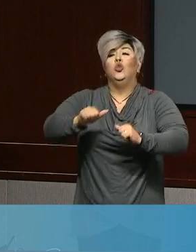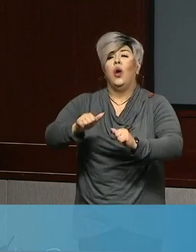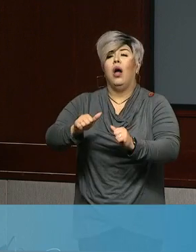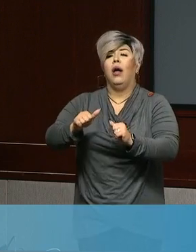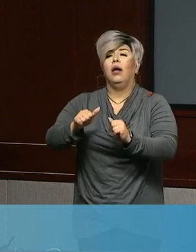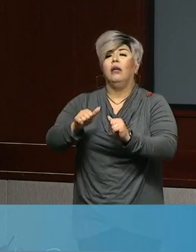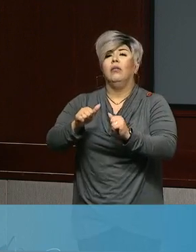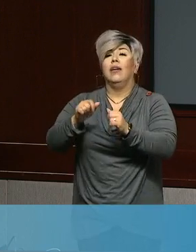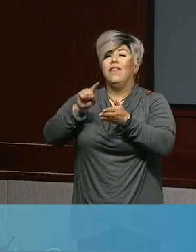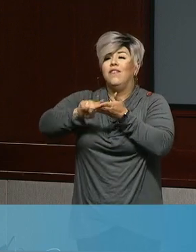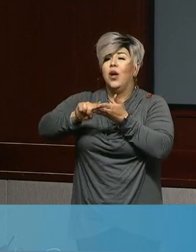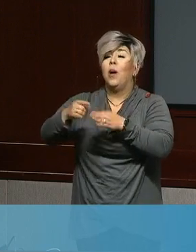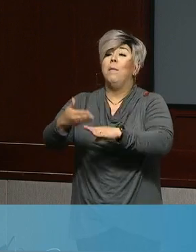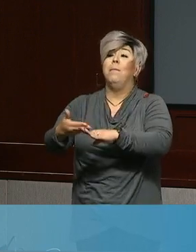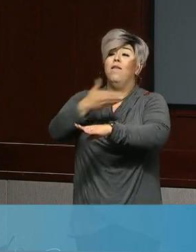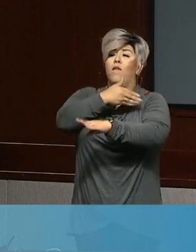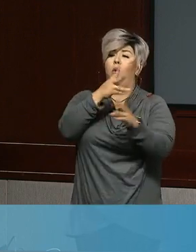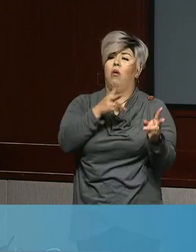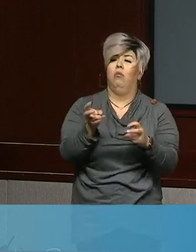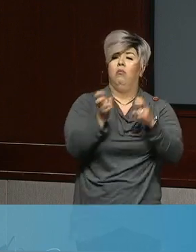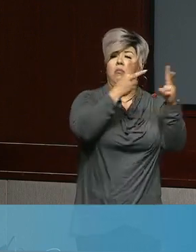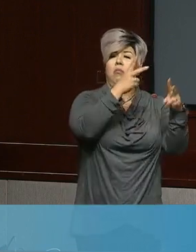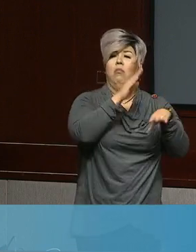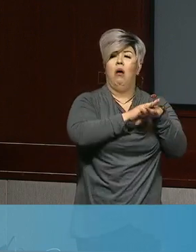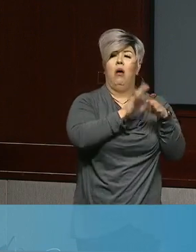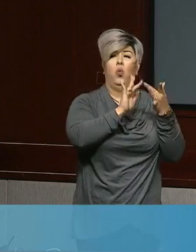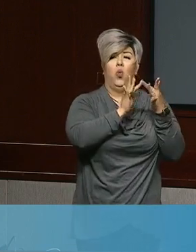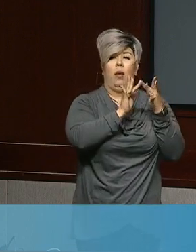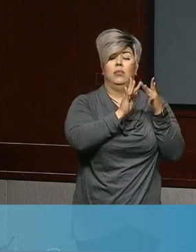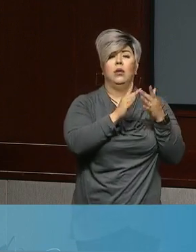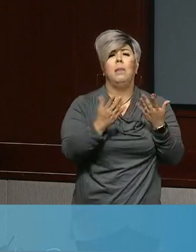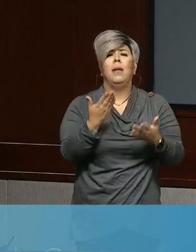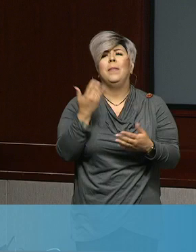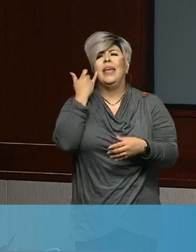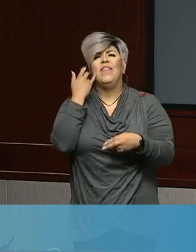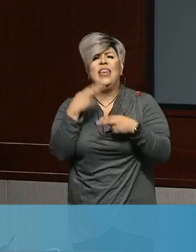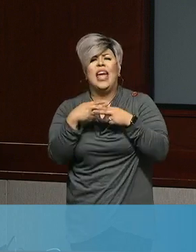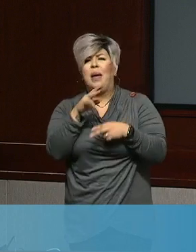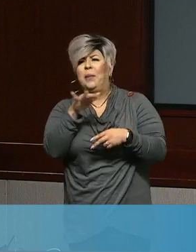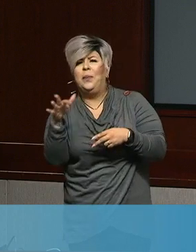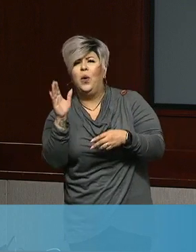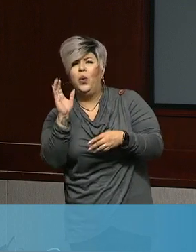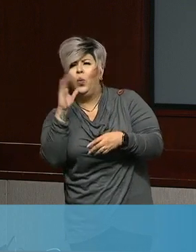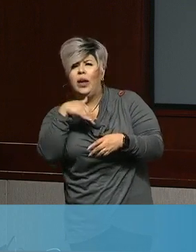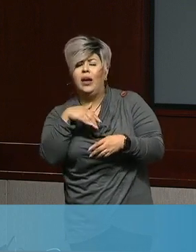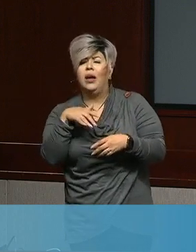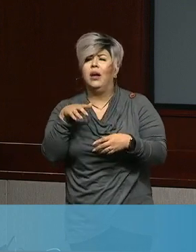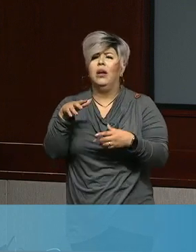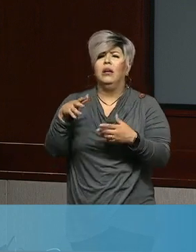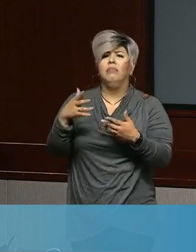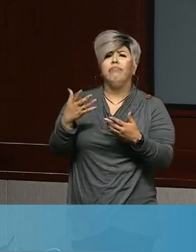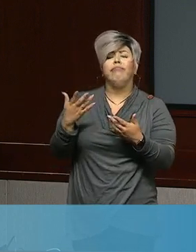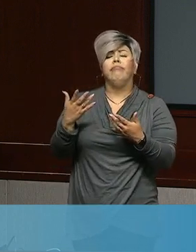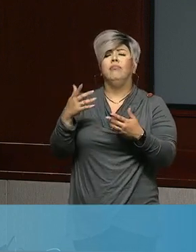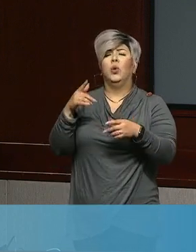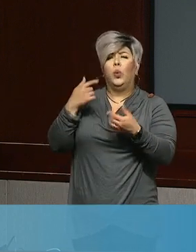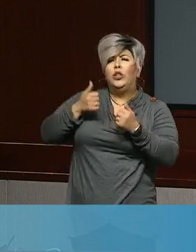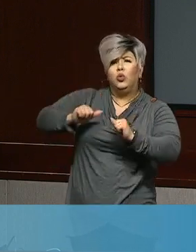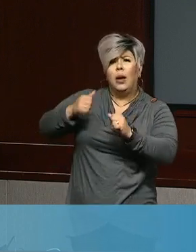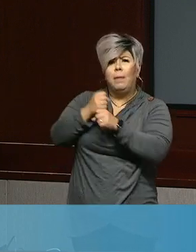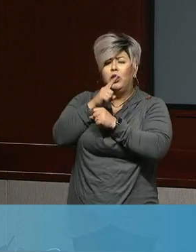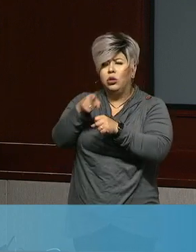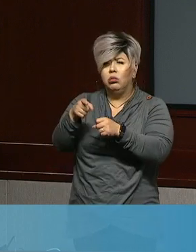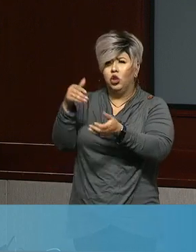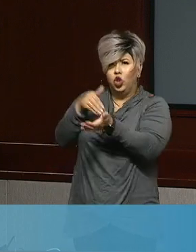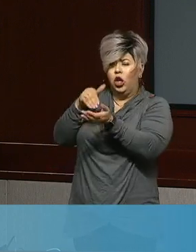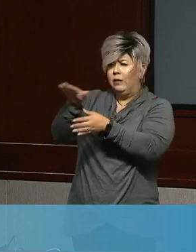You know, when we recognize names or you have a very unfamiliar spelling of a name, we double check with healthcare providers, we double check with the patient to make sure